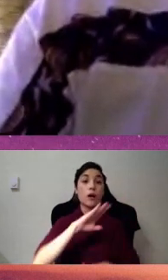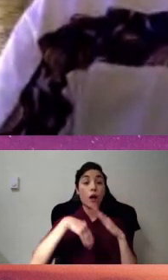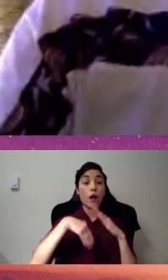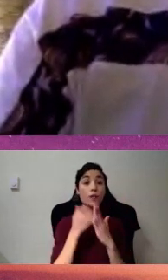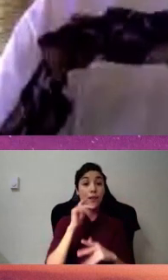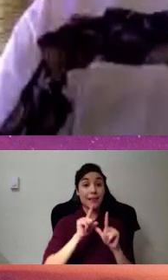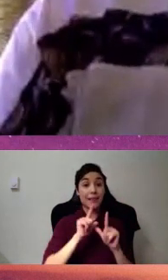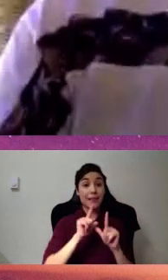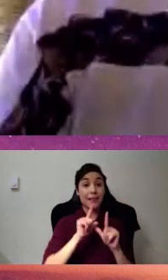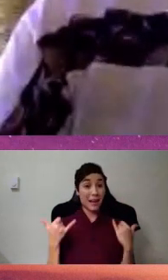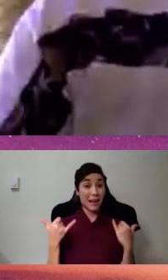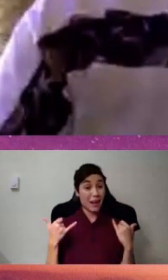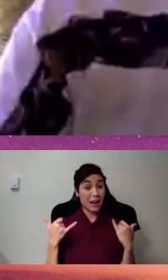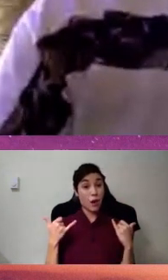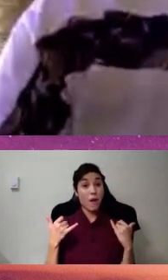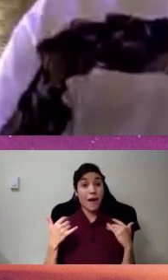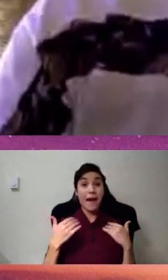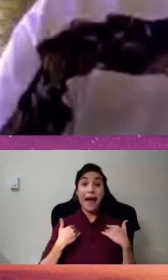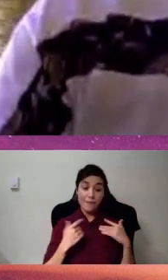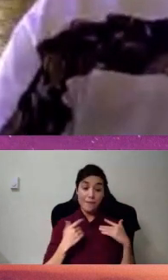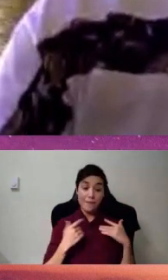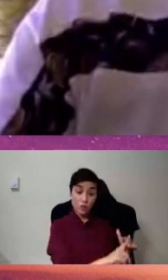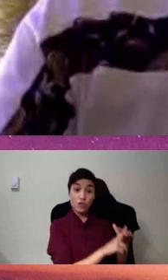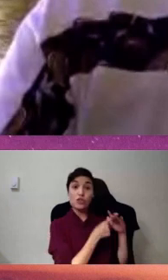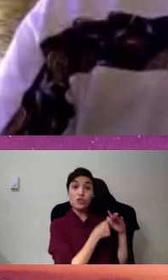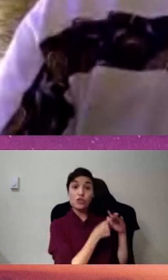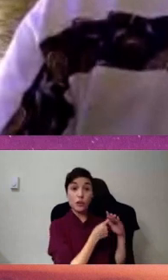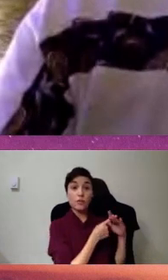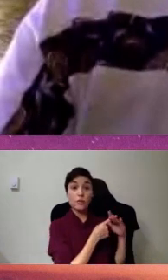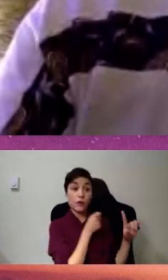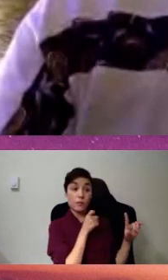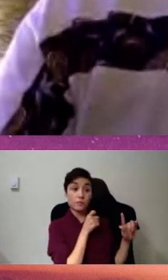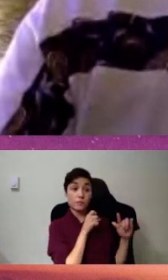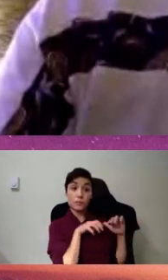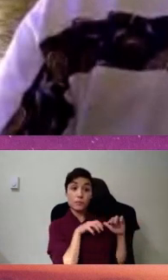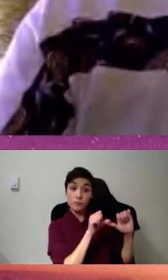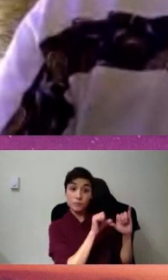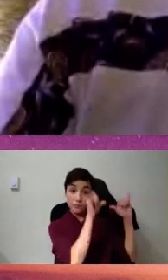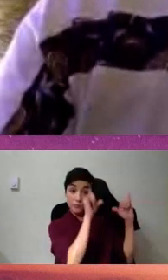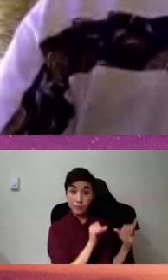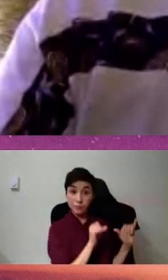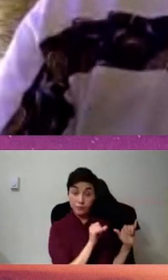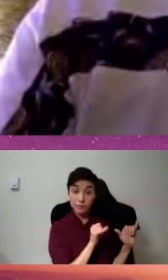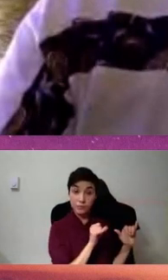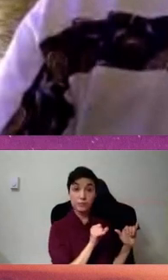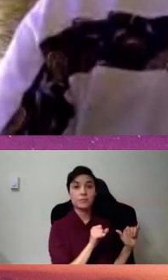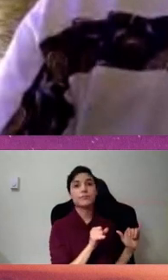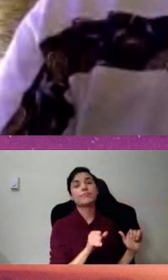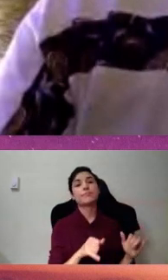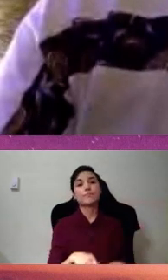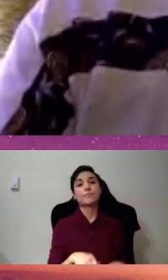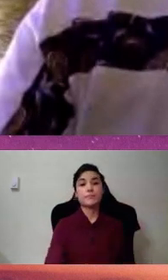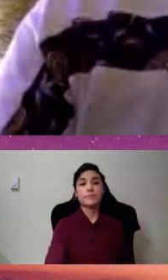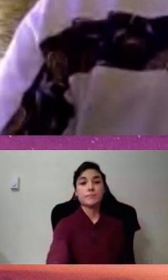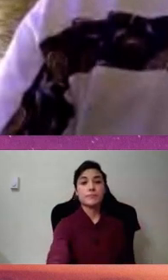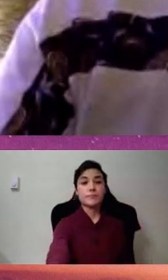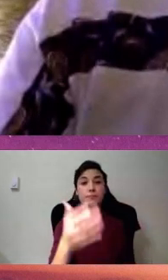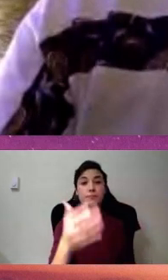colonial in origin, or they're in a response to colonialism, because colonialism has actually very